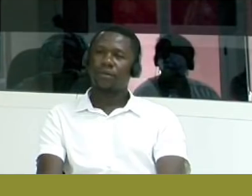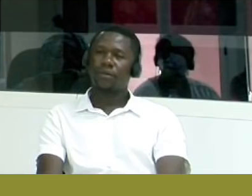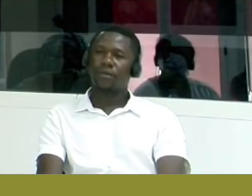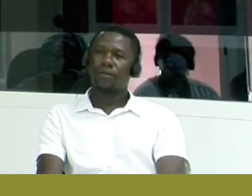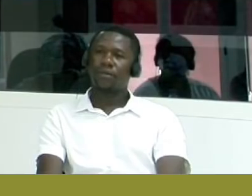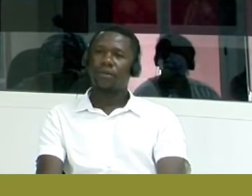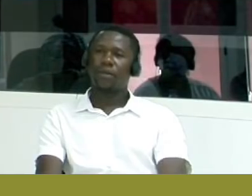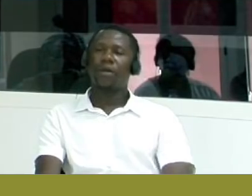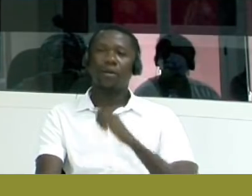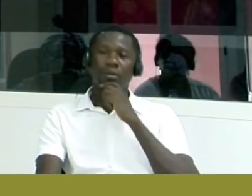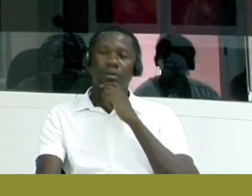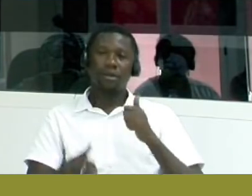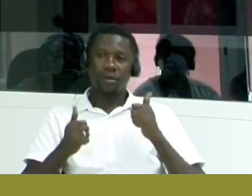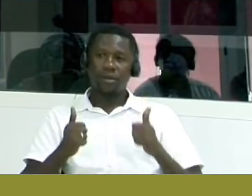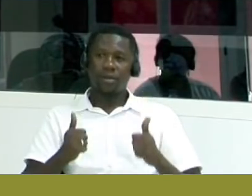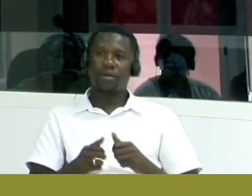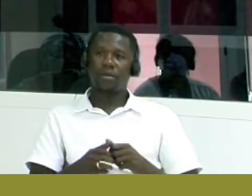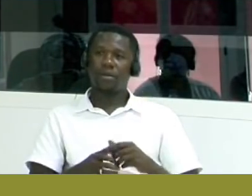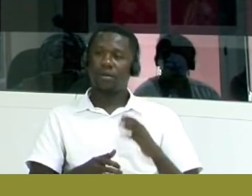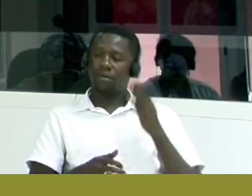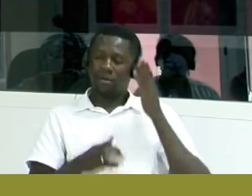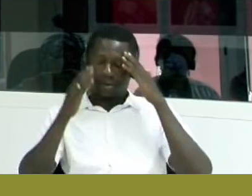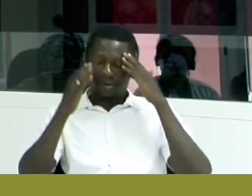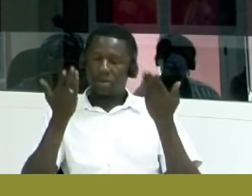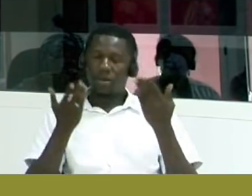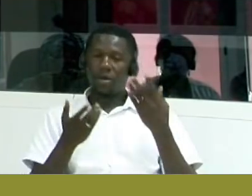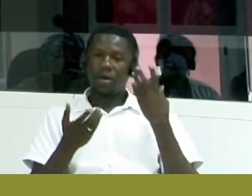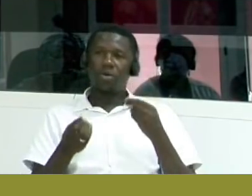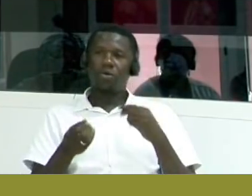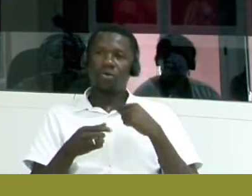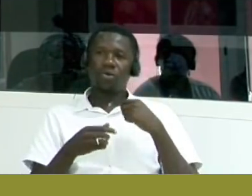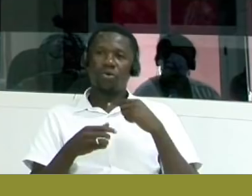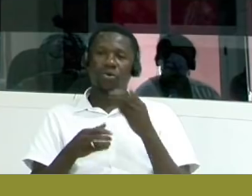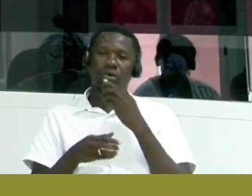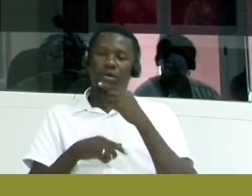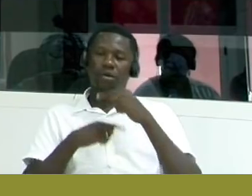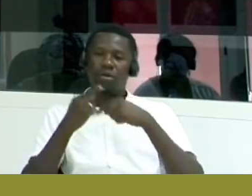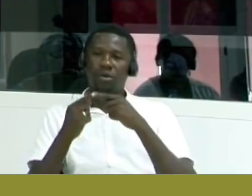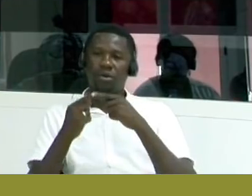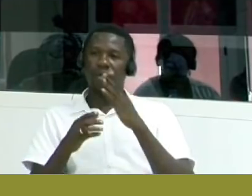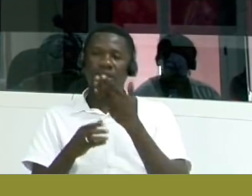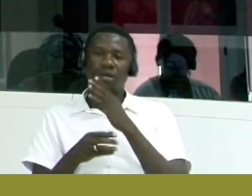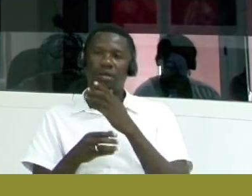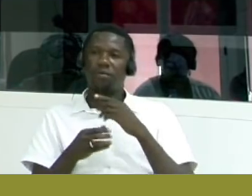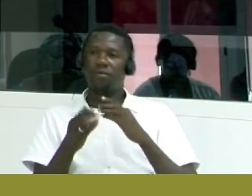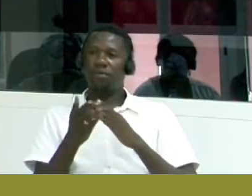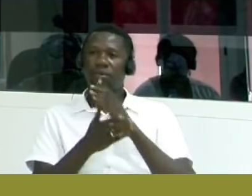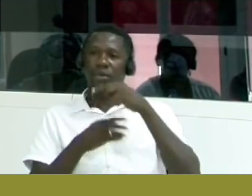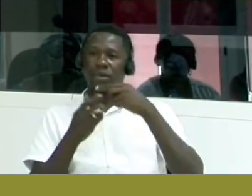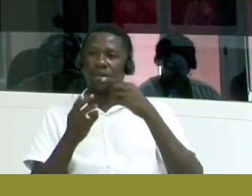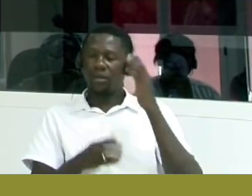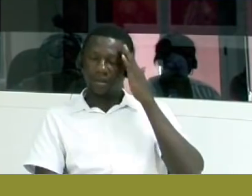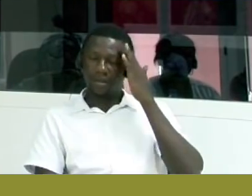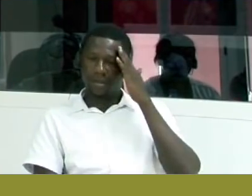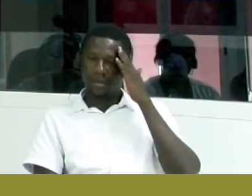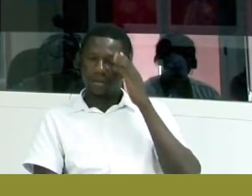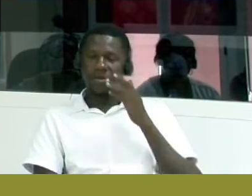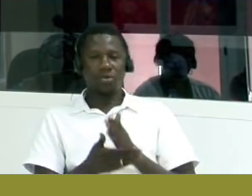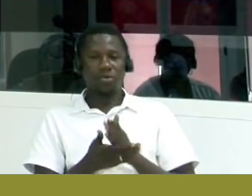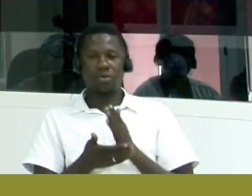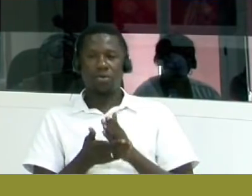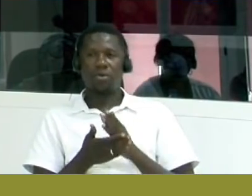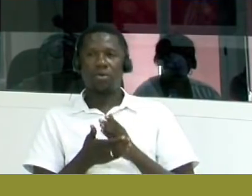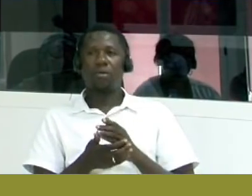Mr. Chair, I don't know how to go about this any further. I thought, really,